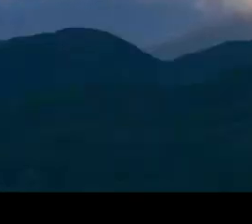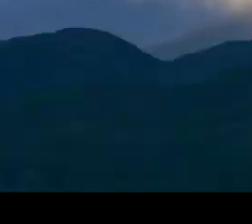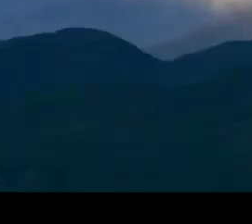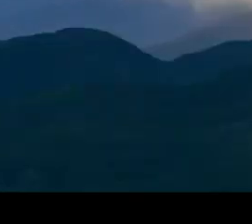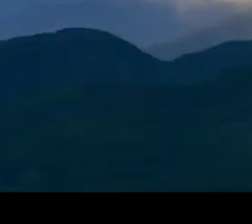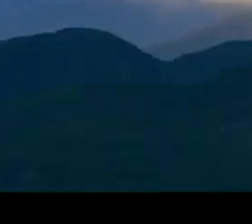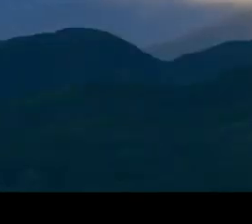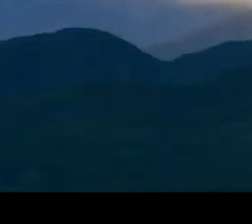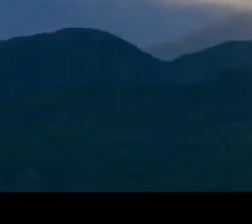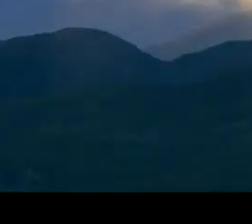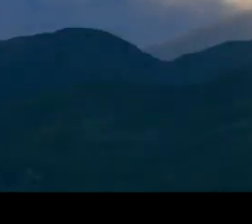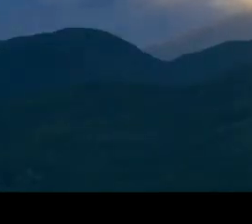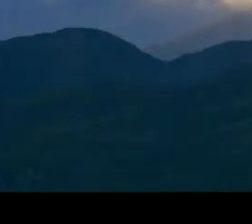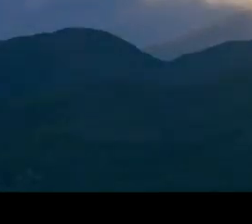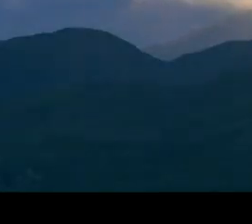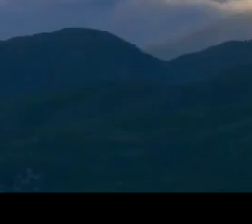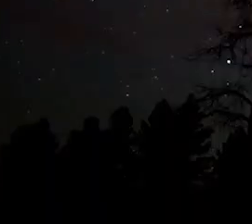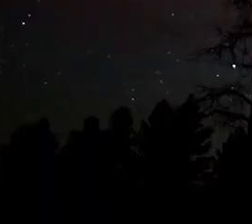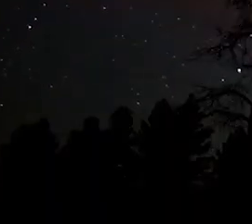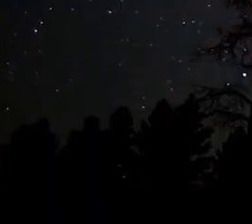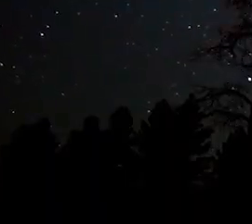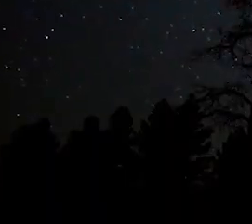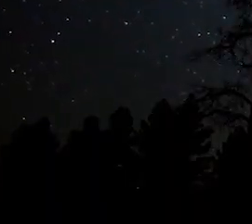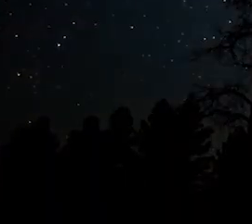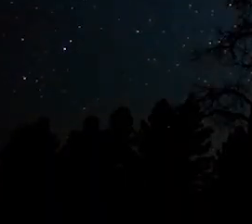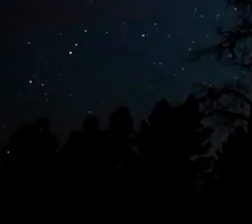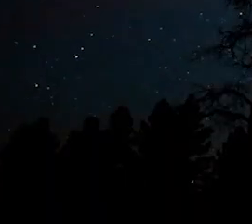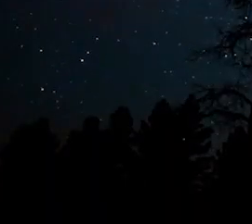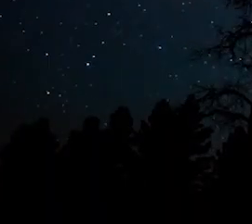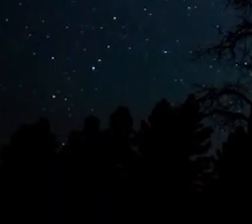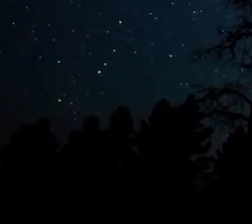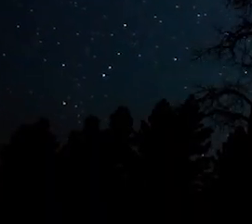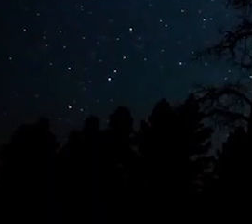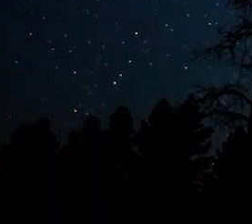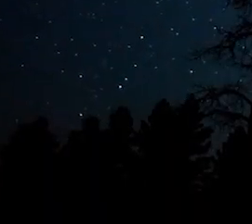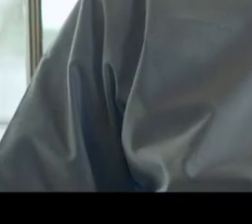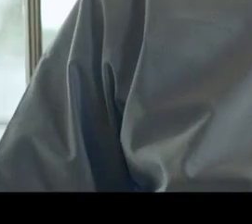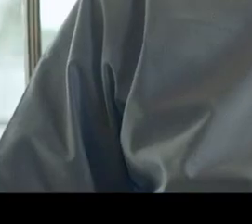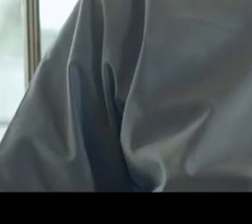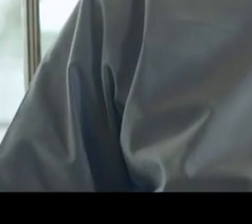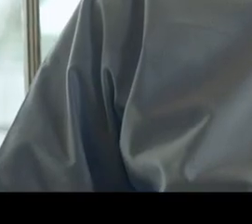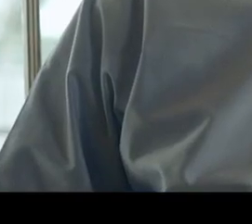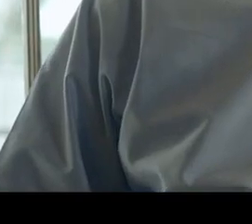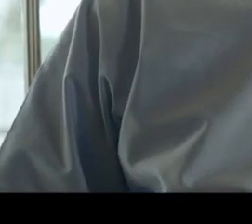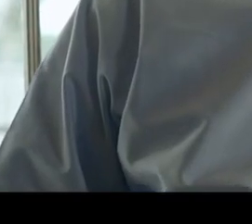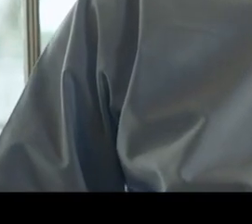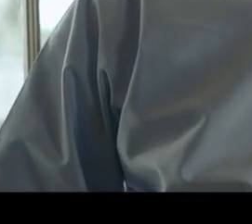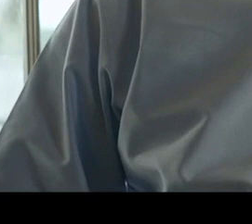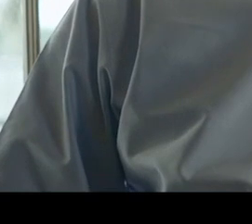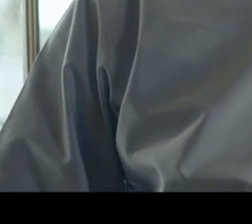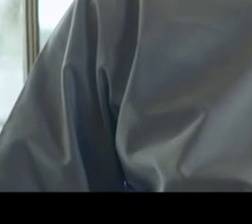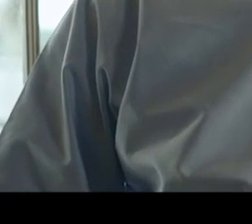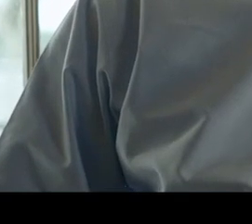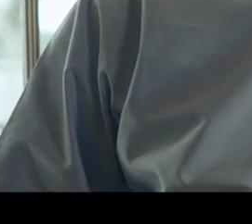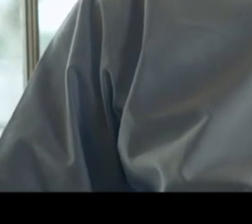ago, you realize that we're only here for a flash of time. And you also learn, the older you get, if you're lucky enough to get